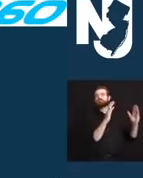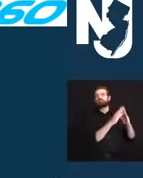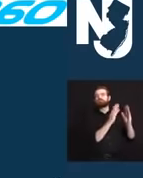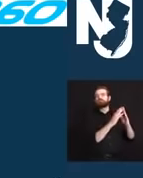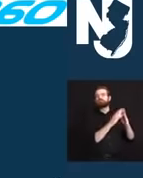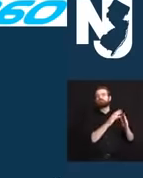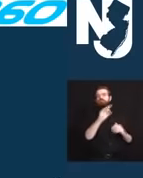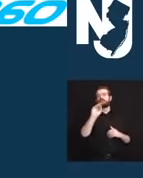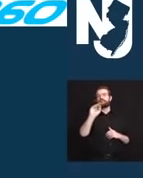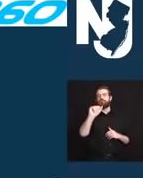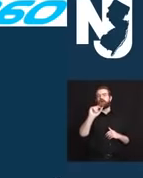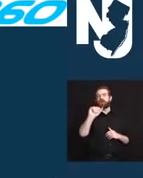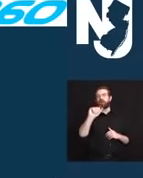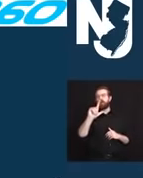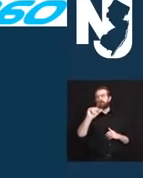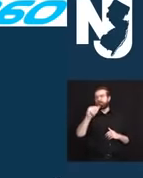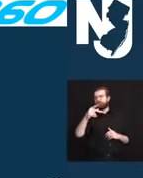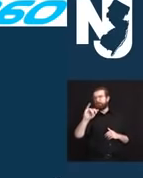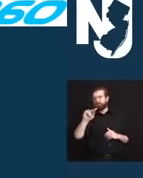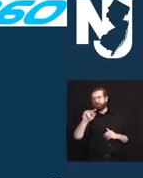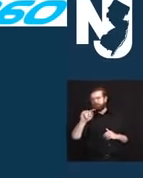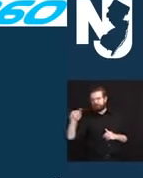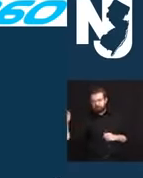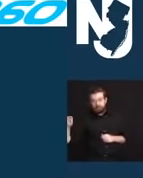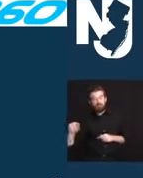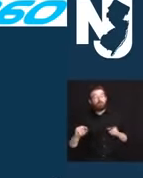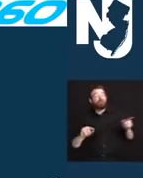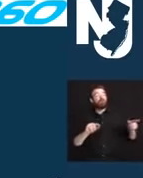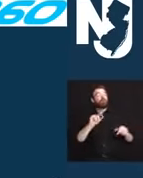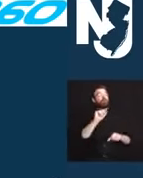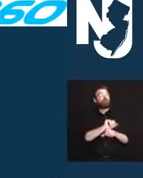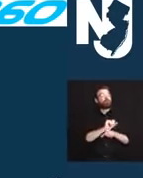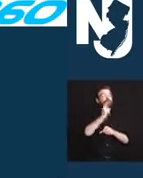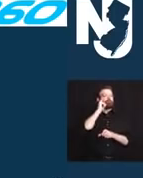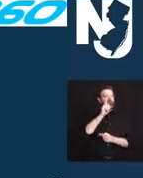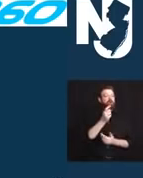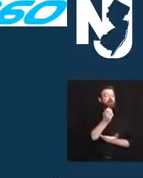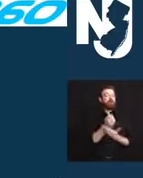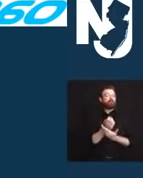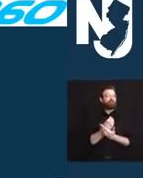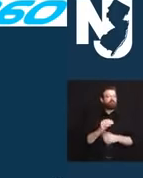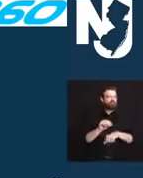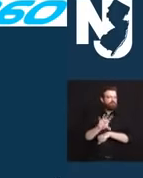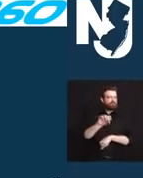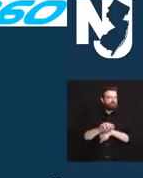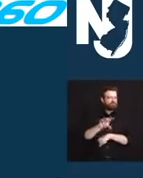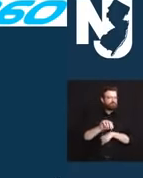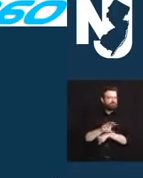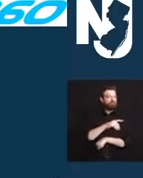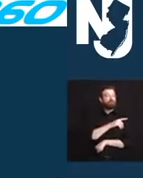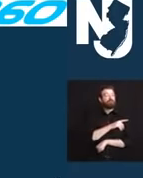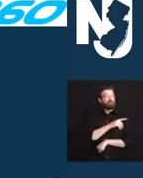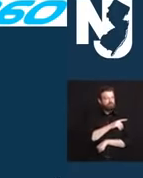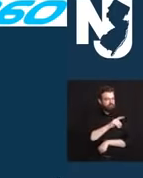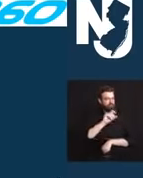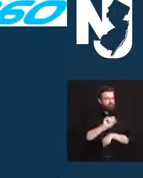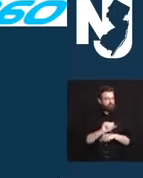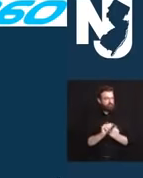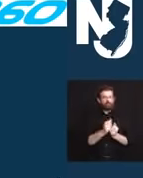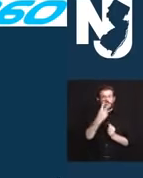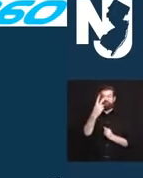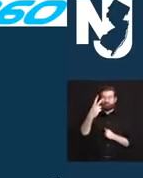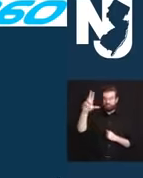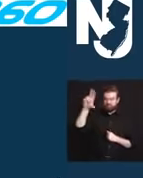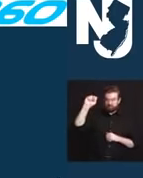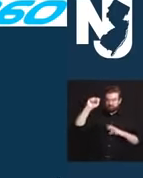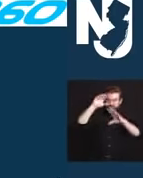using his background working for the economic advisors to 2 United States presidents and as an innovator in the early .com